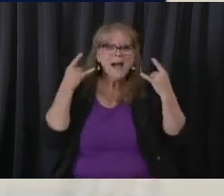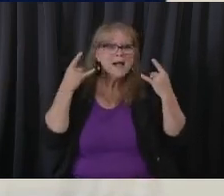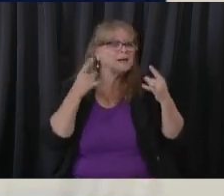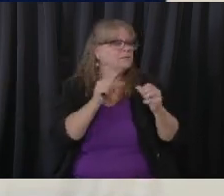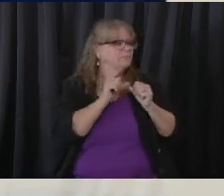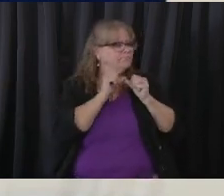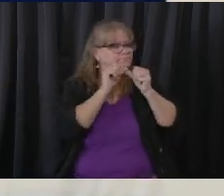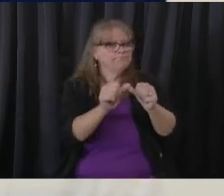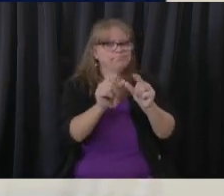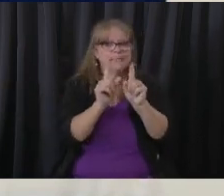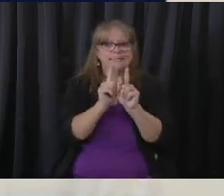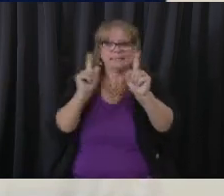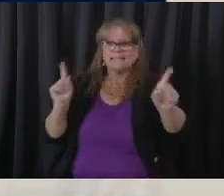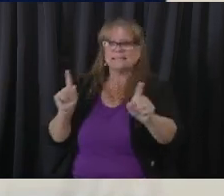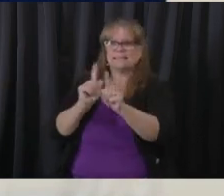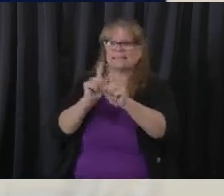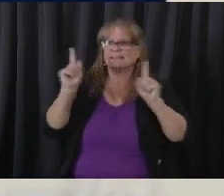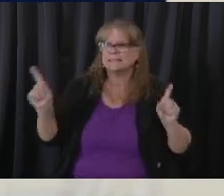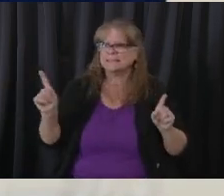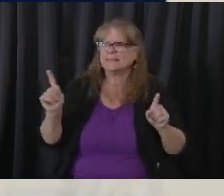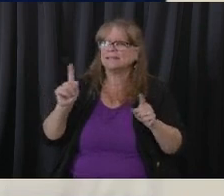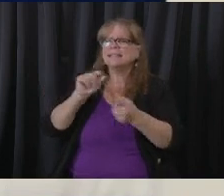technology. The